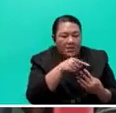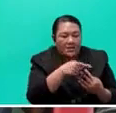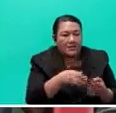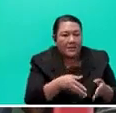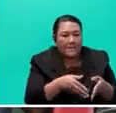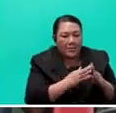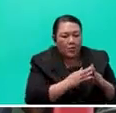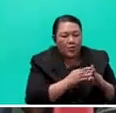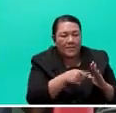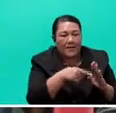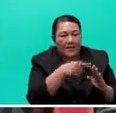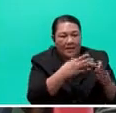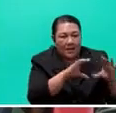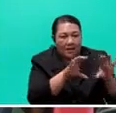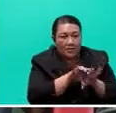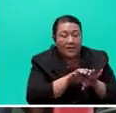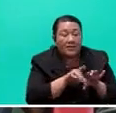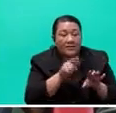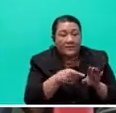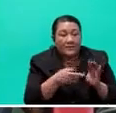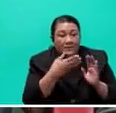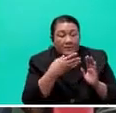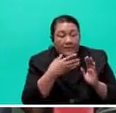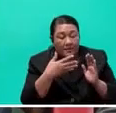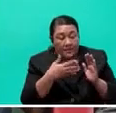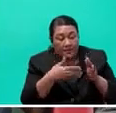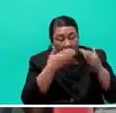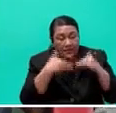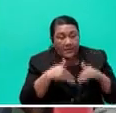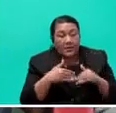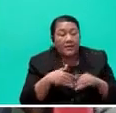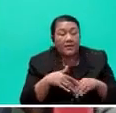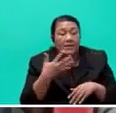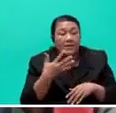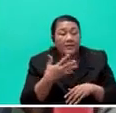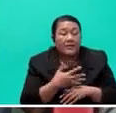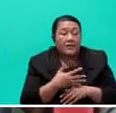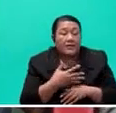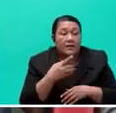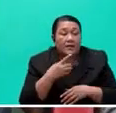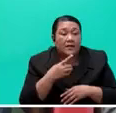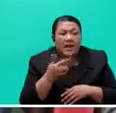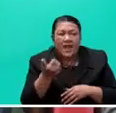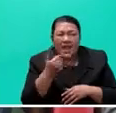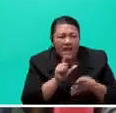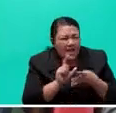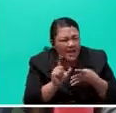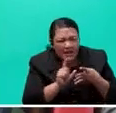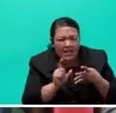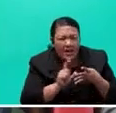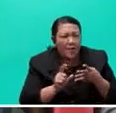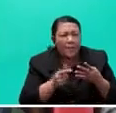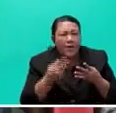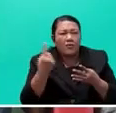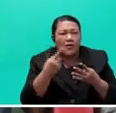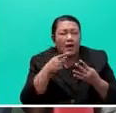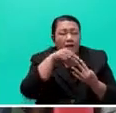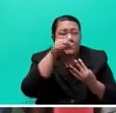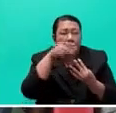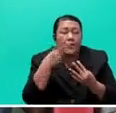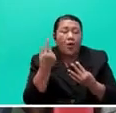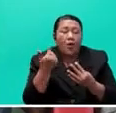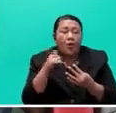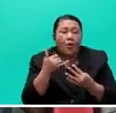Clause 17 of the bill provides for the requirement and criteria set by the Council regarding any nomination by the public or whether a place